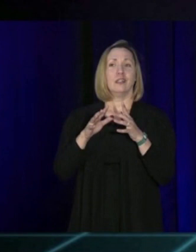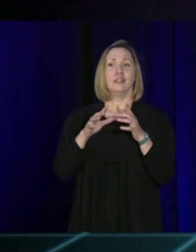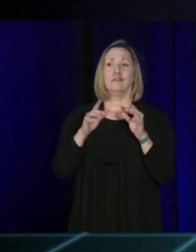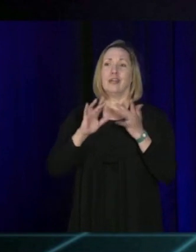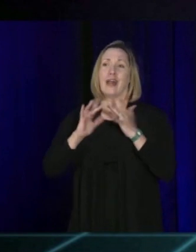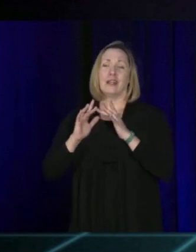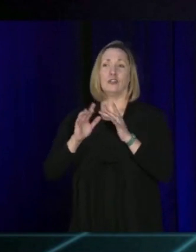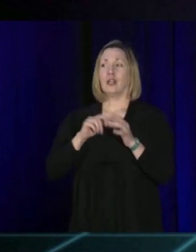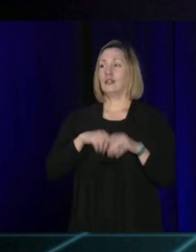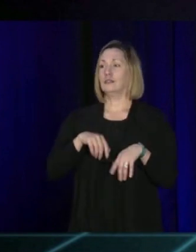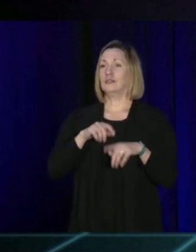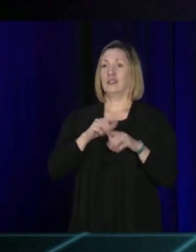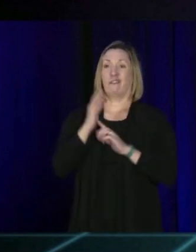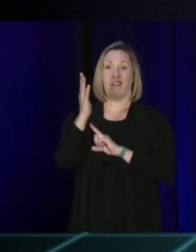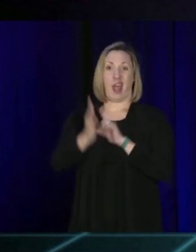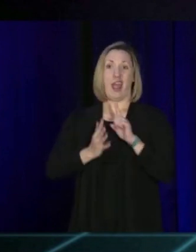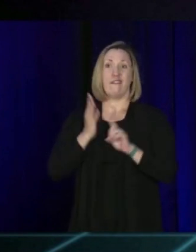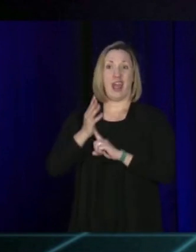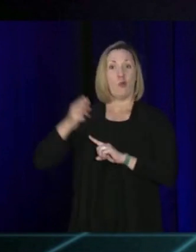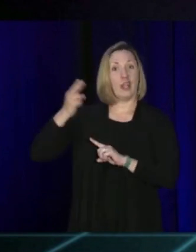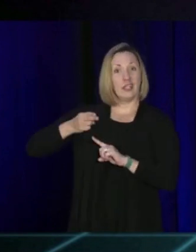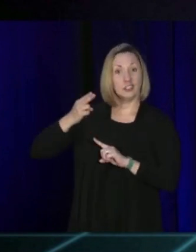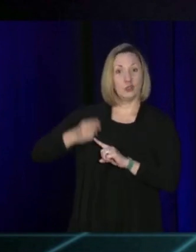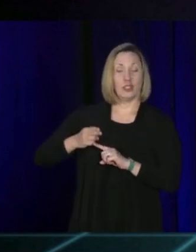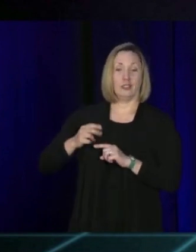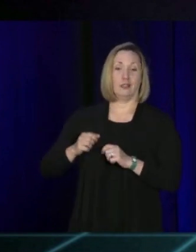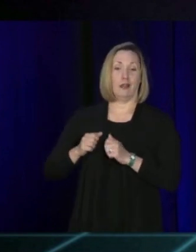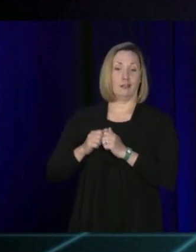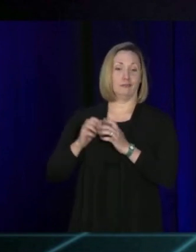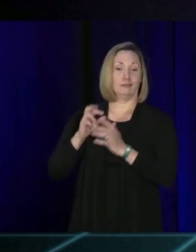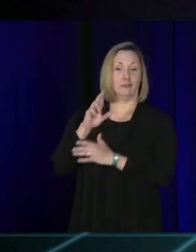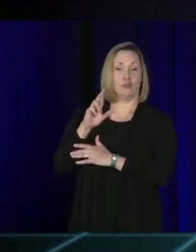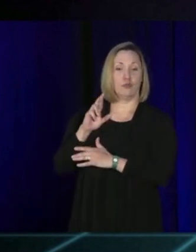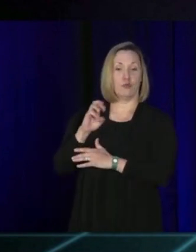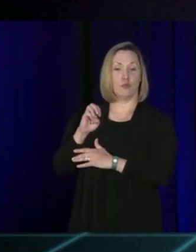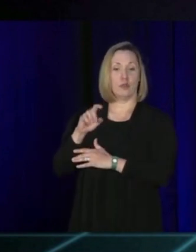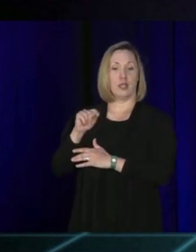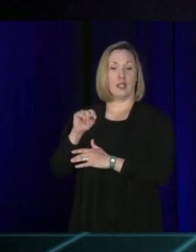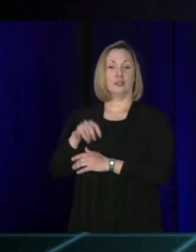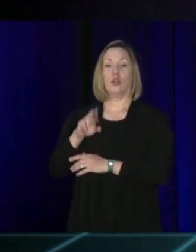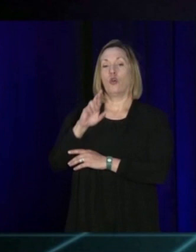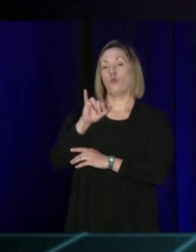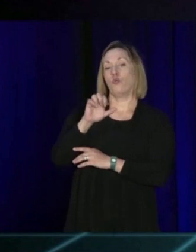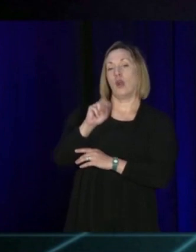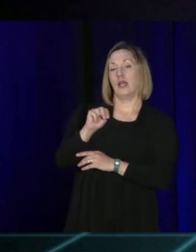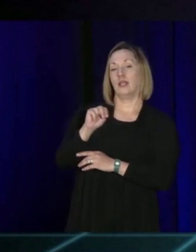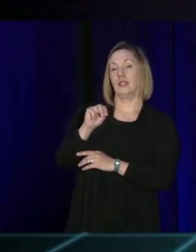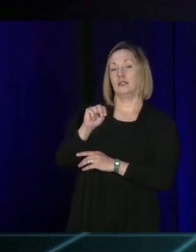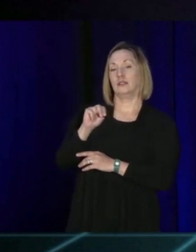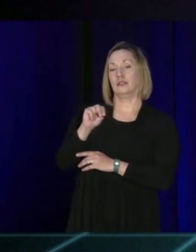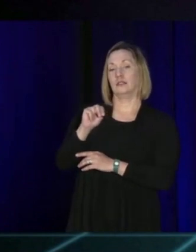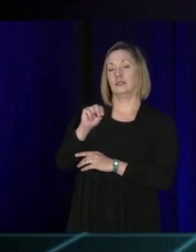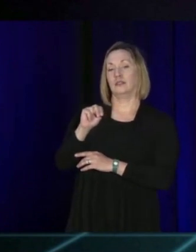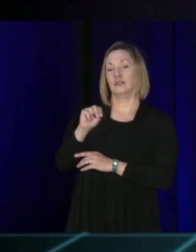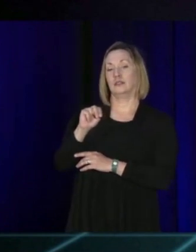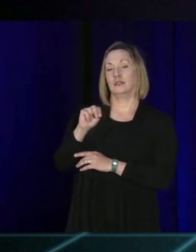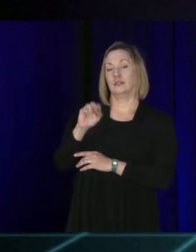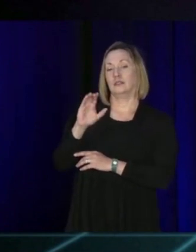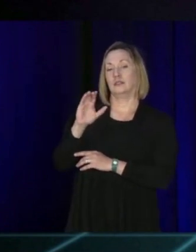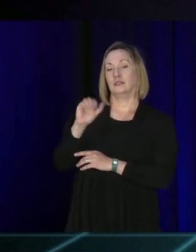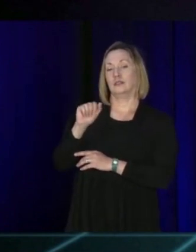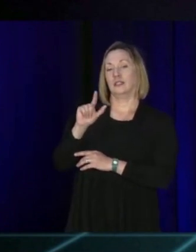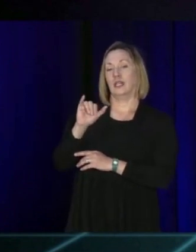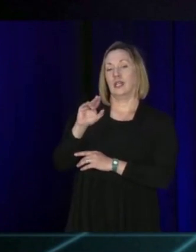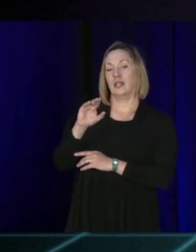Carniato, 5 hours history of React. But for, yeah, the next 25 minutes, what I'm trying to